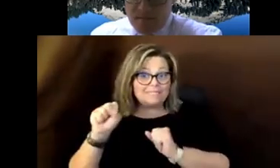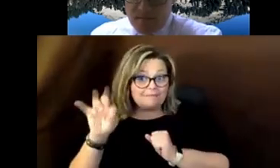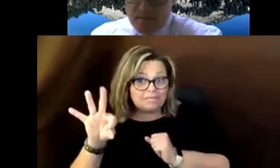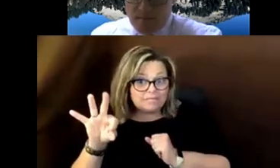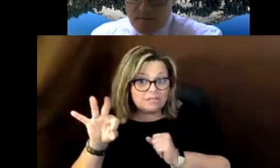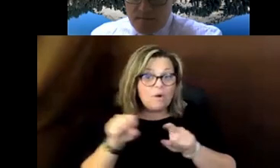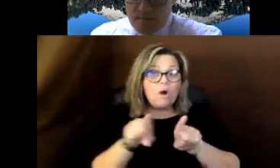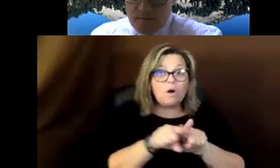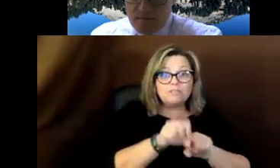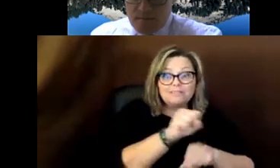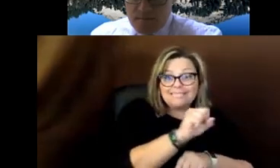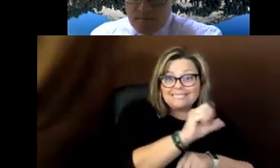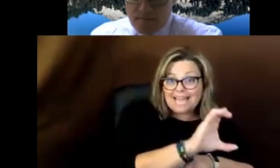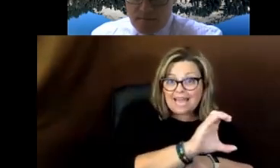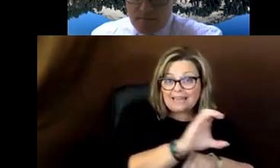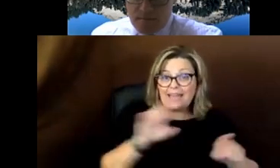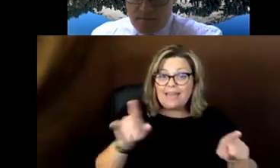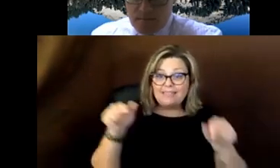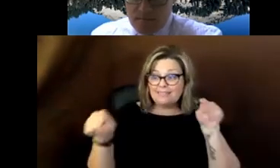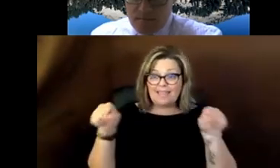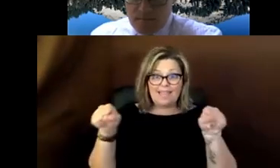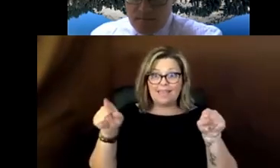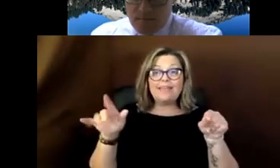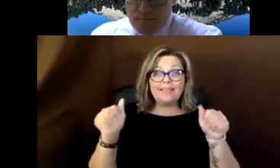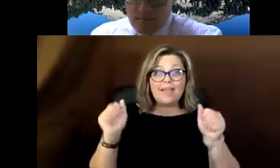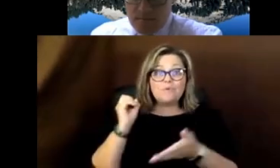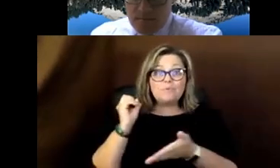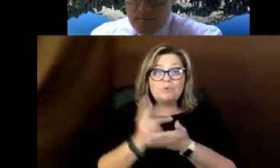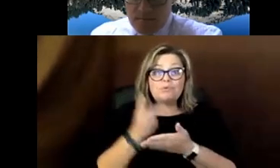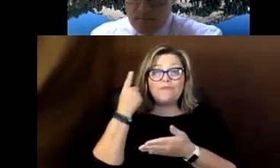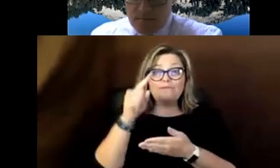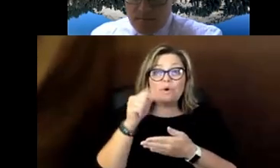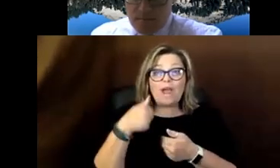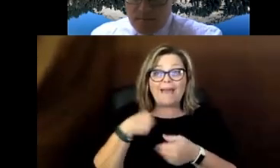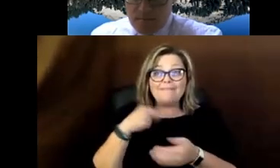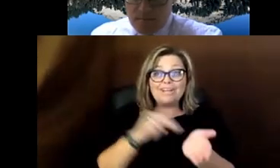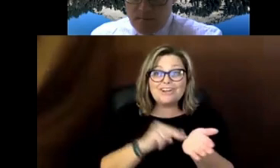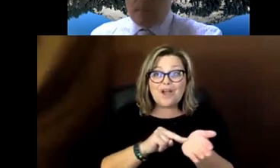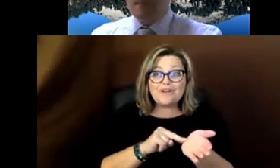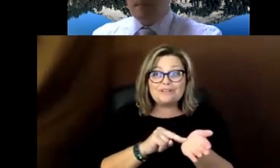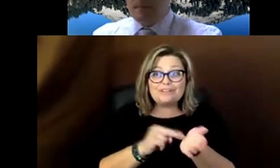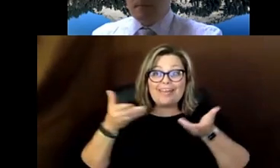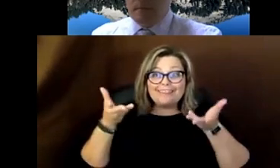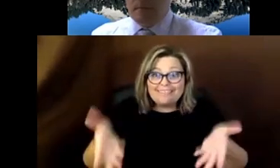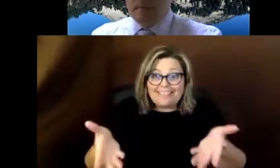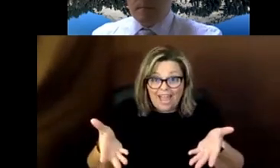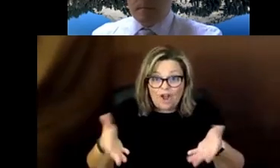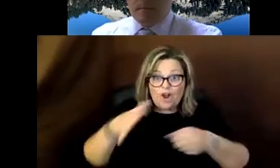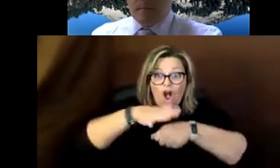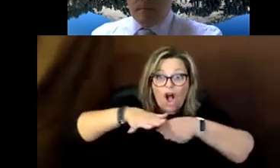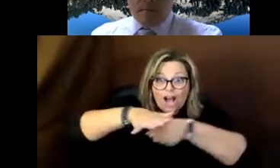got legislative approval to have a nurse available. These